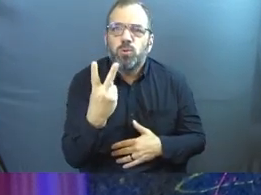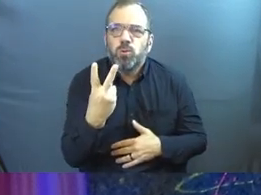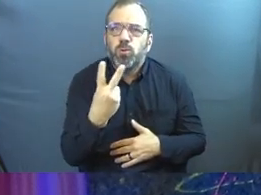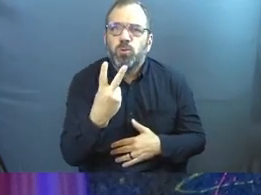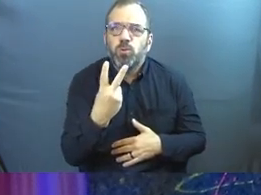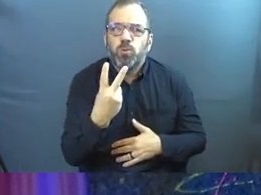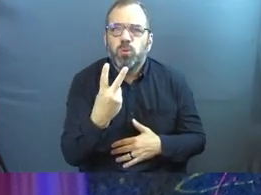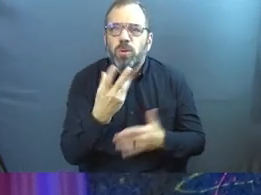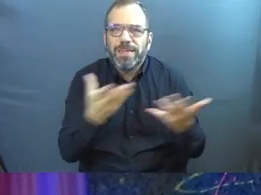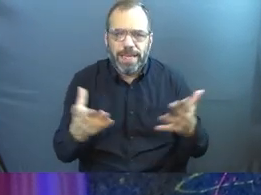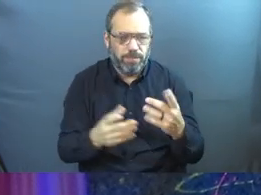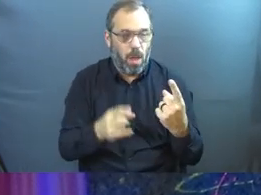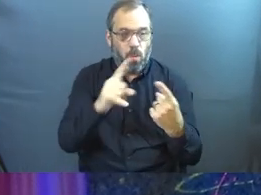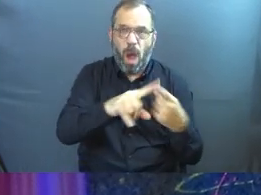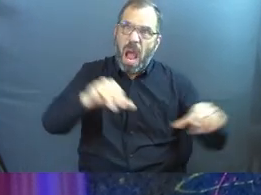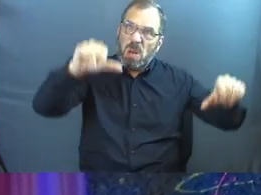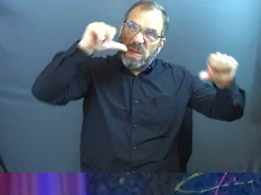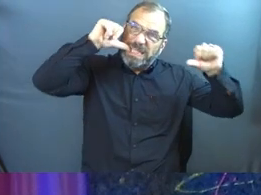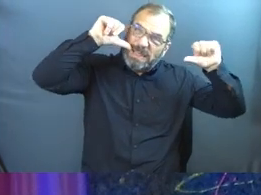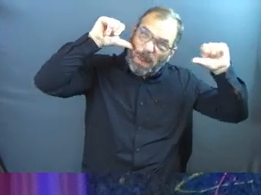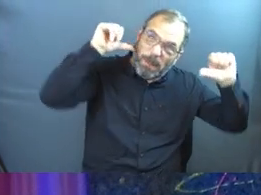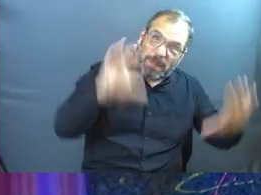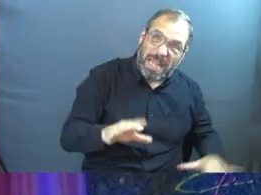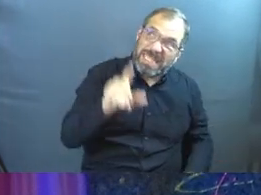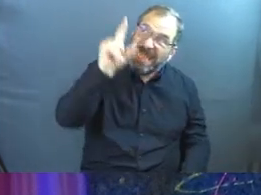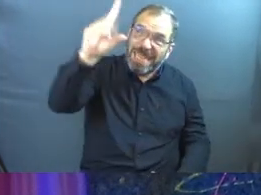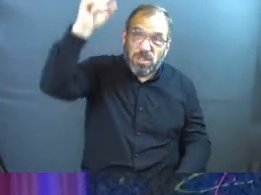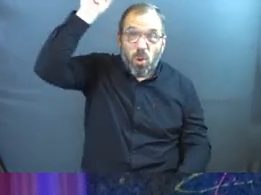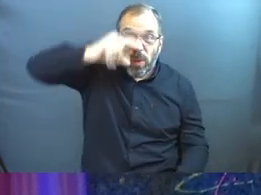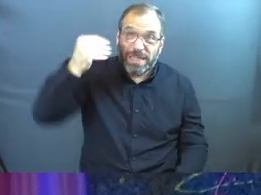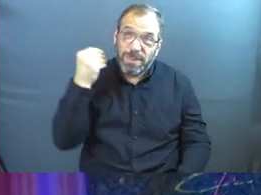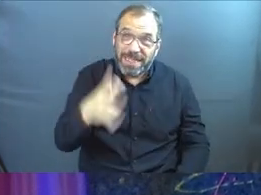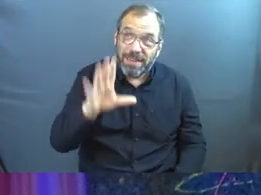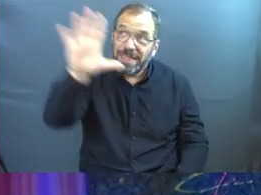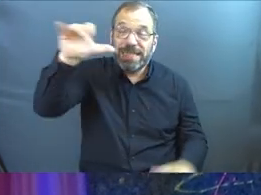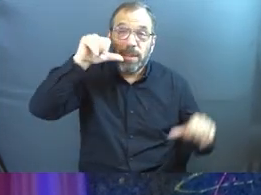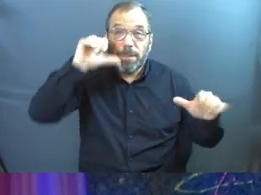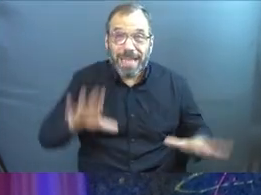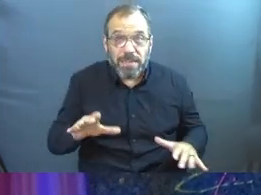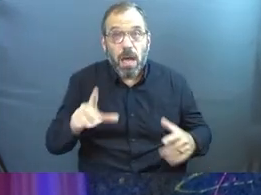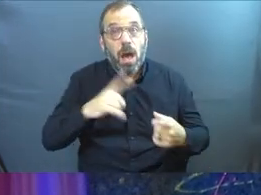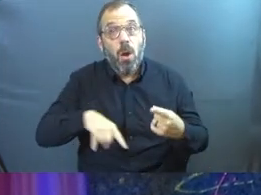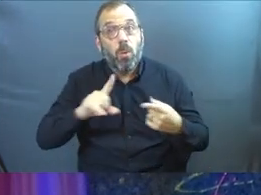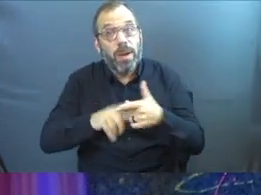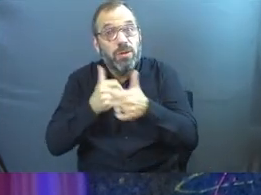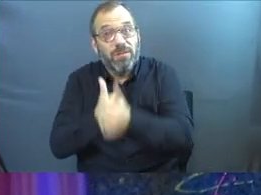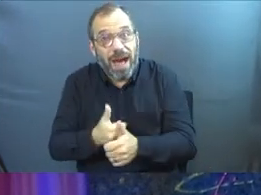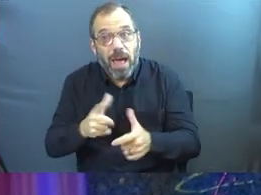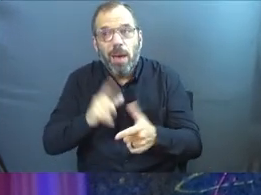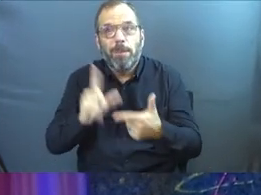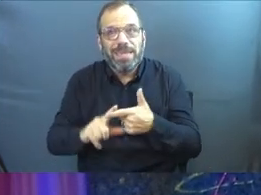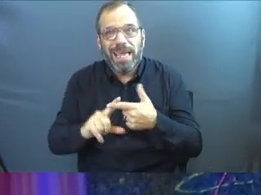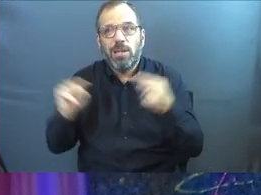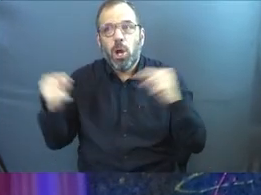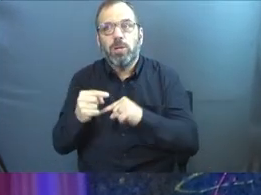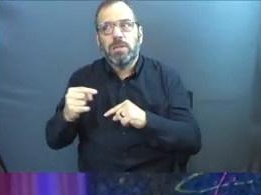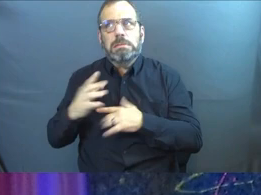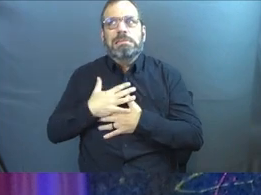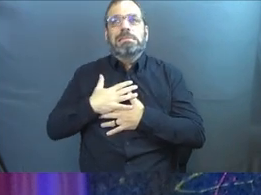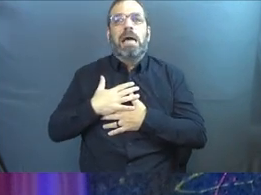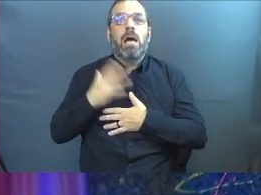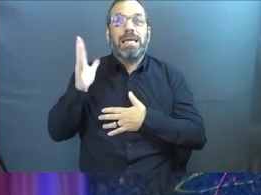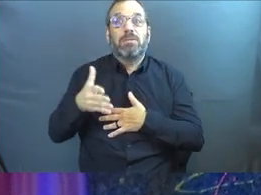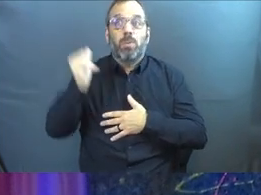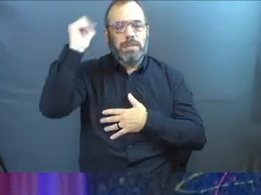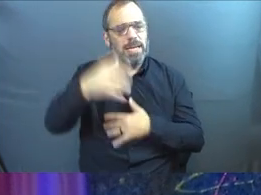thing. First off, it's a huge blessing because God's wisdom brings God's blessing when we do it, but then it bites us in the end.